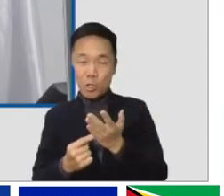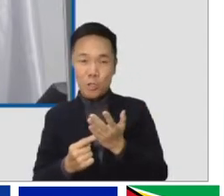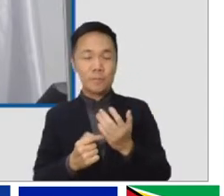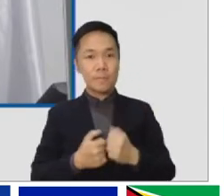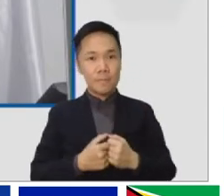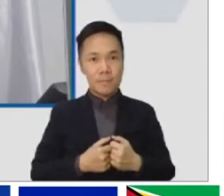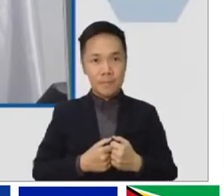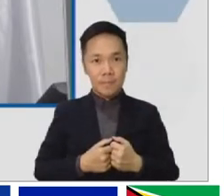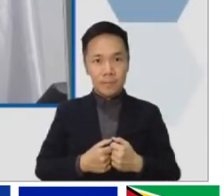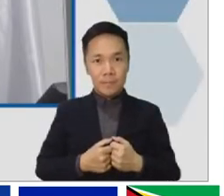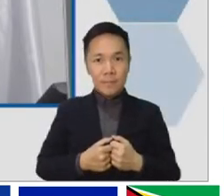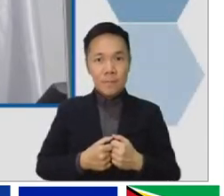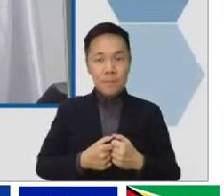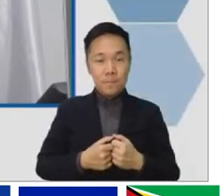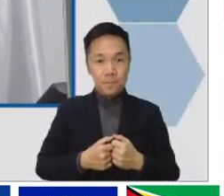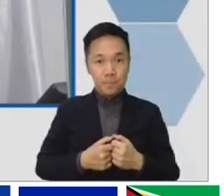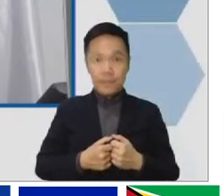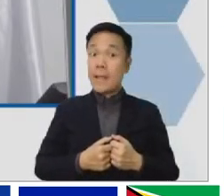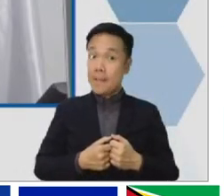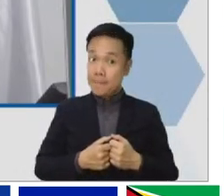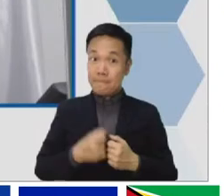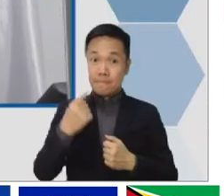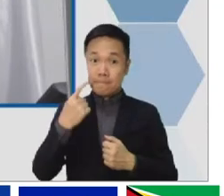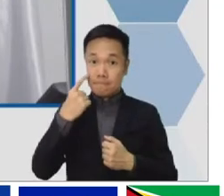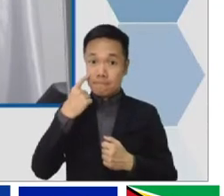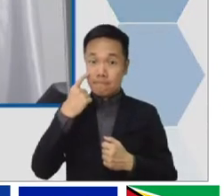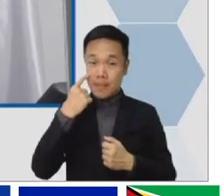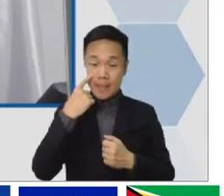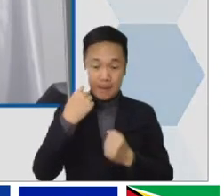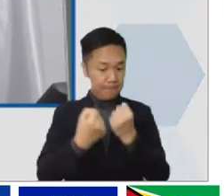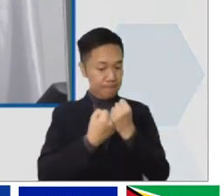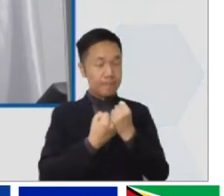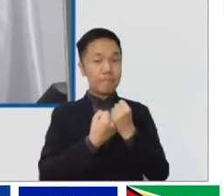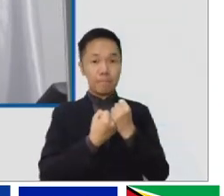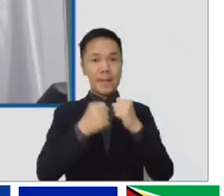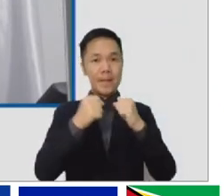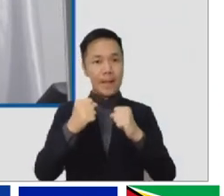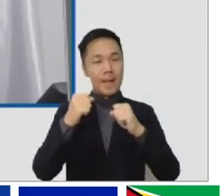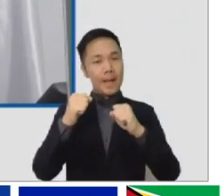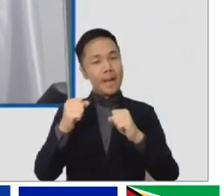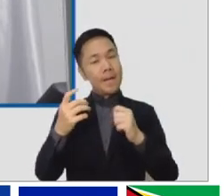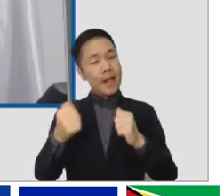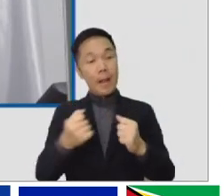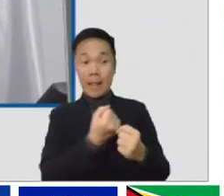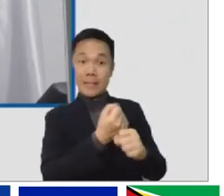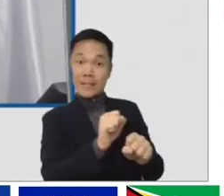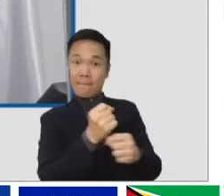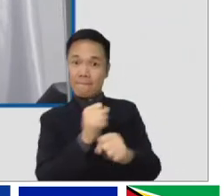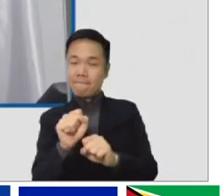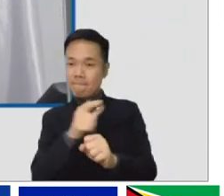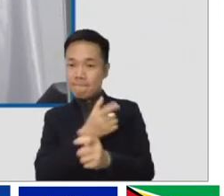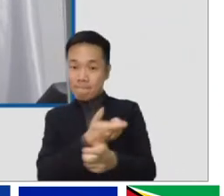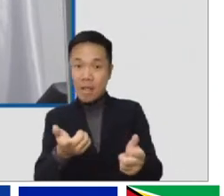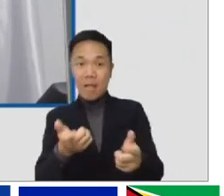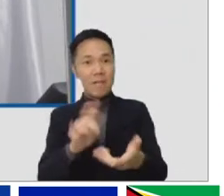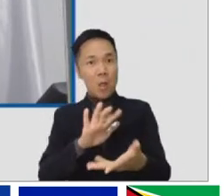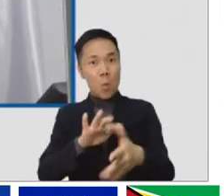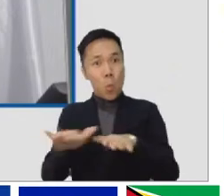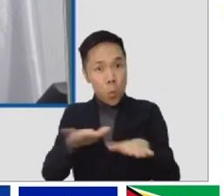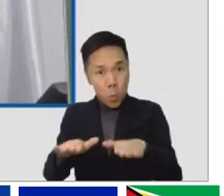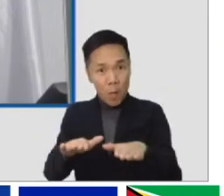adequate to warrant the population an adequate response, and so that they can respond